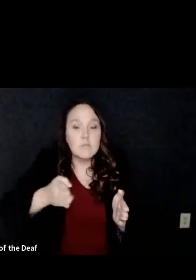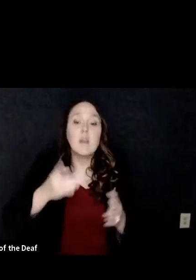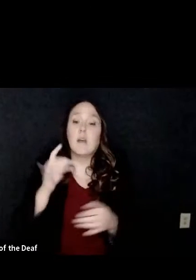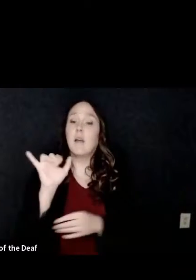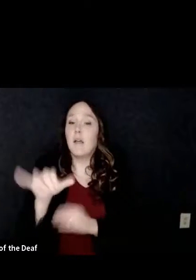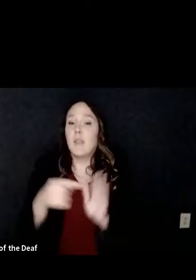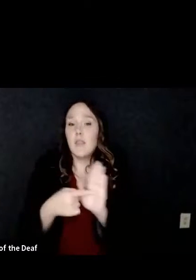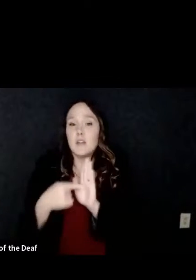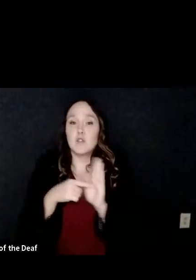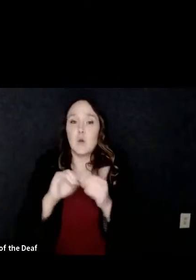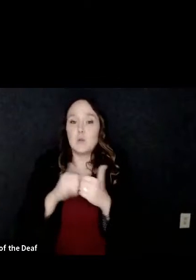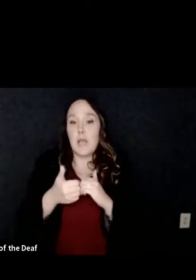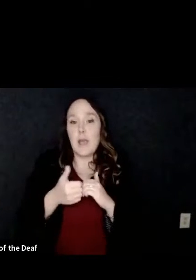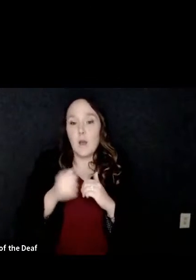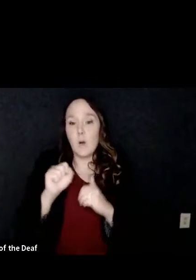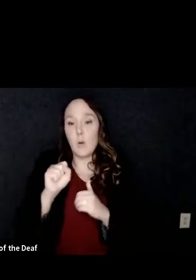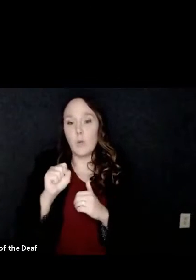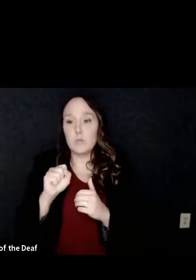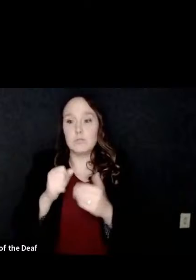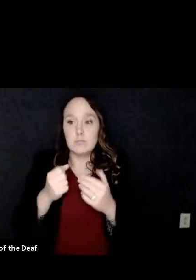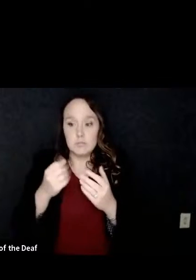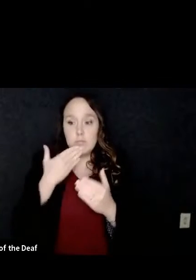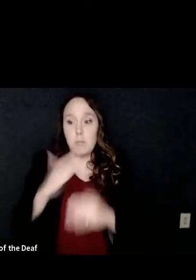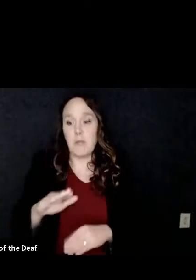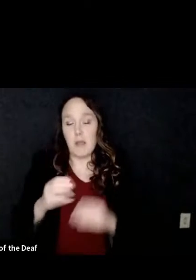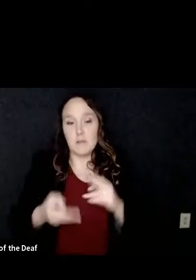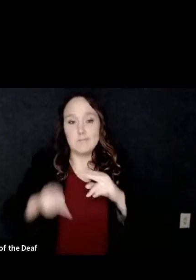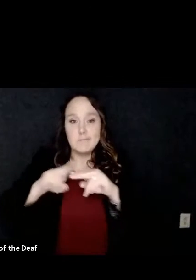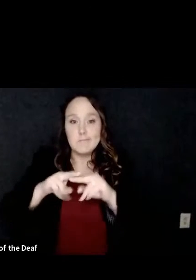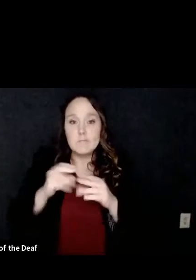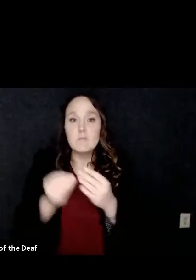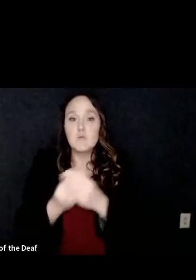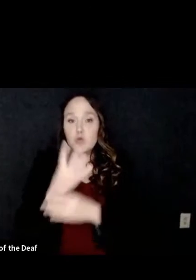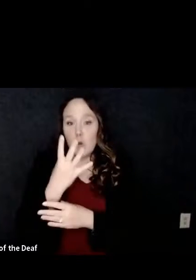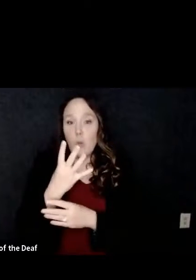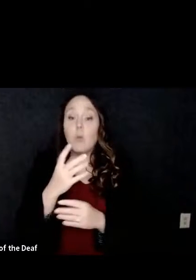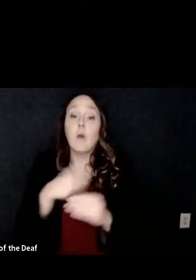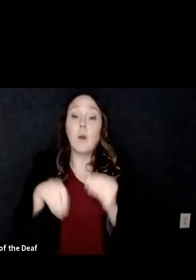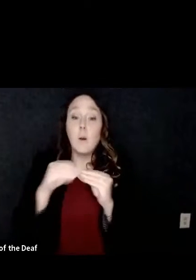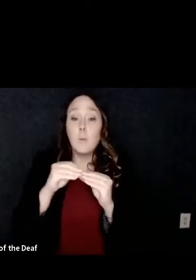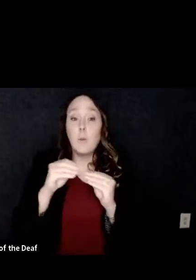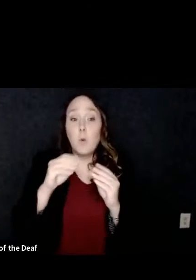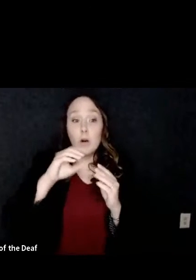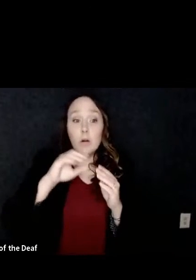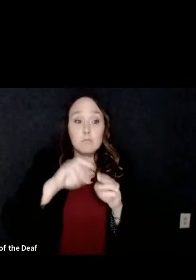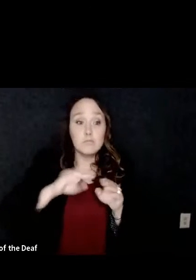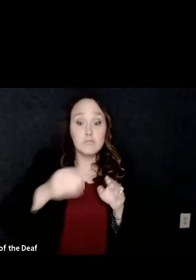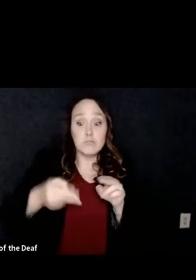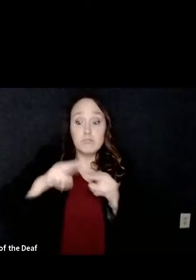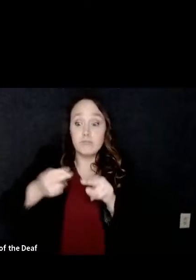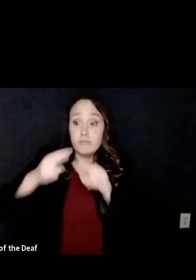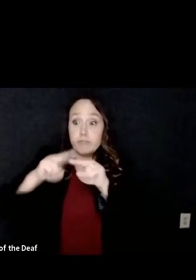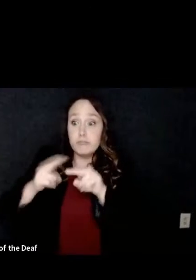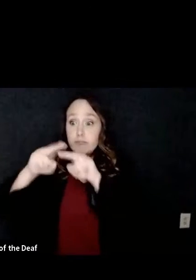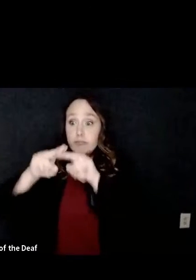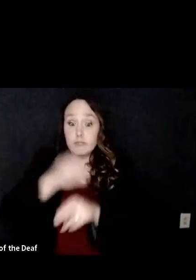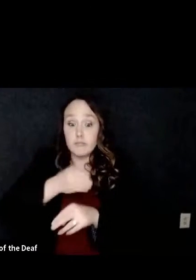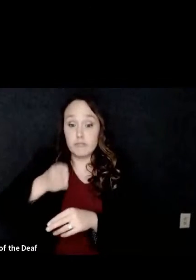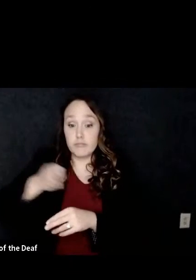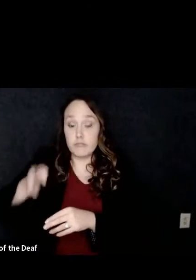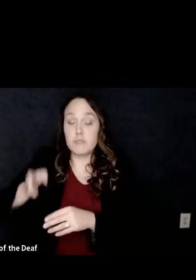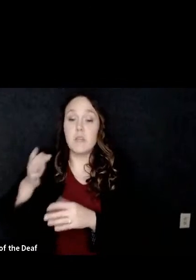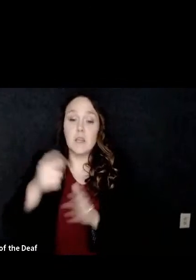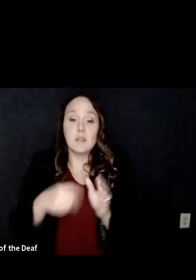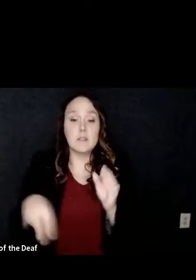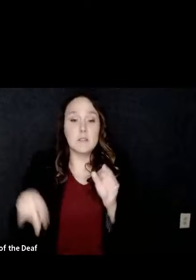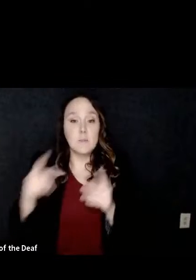how steep the growth is, and the more steep that is, the more concerning that is. And so that's really just, it gives us